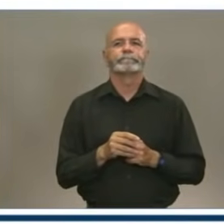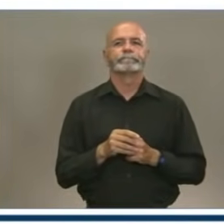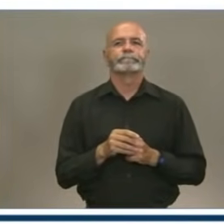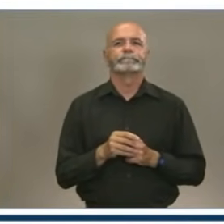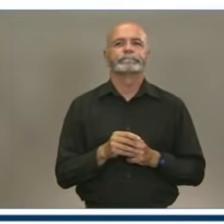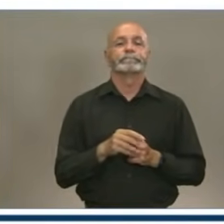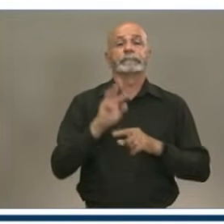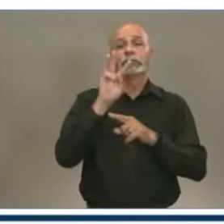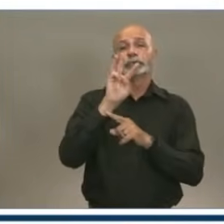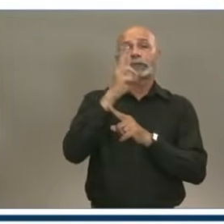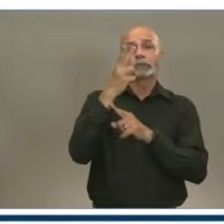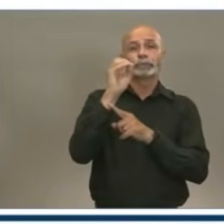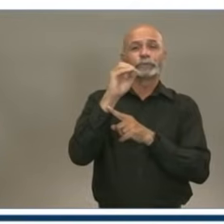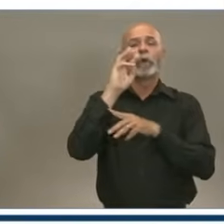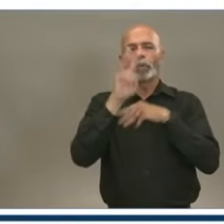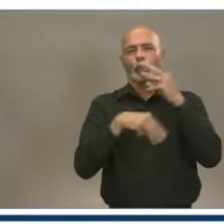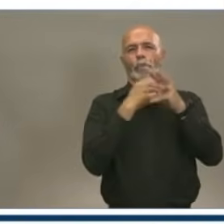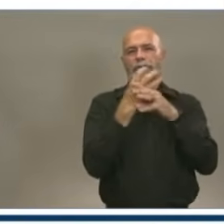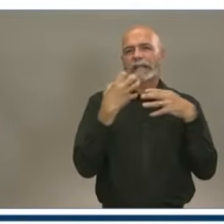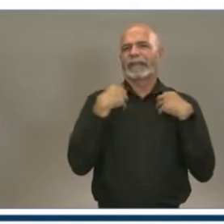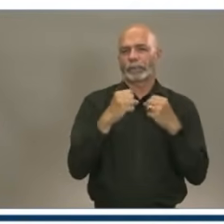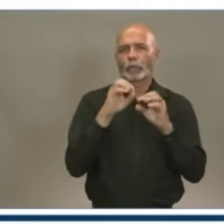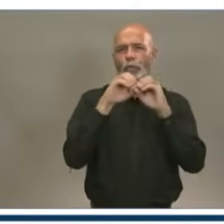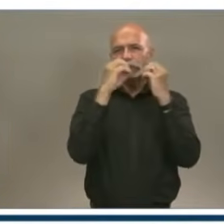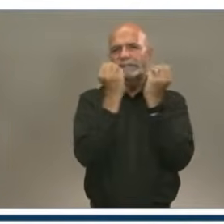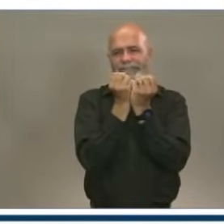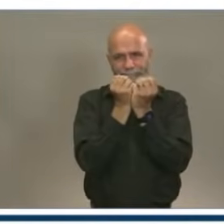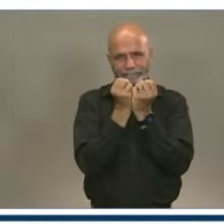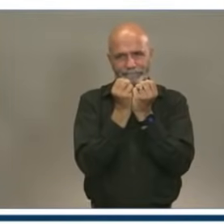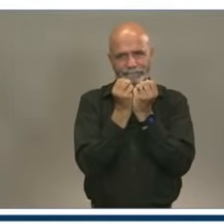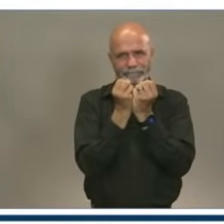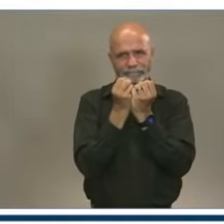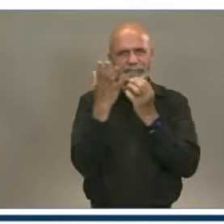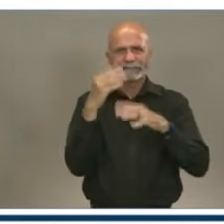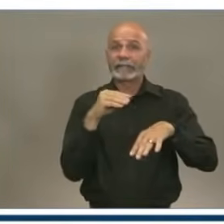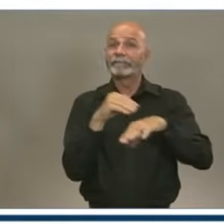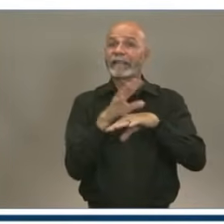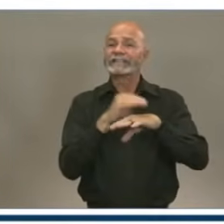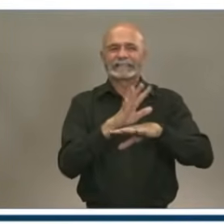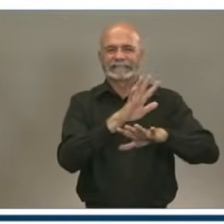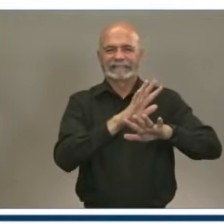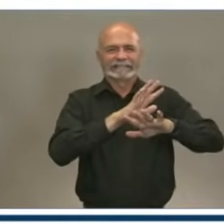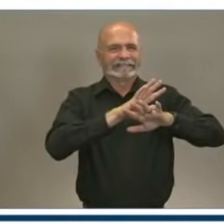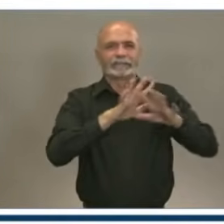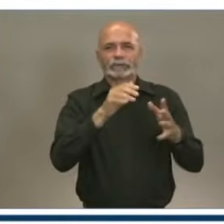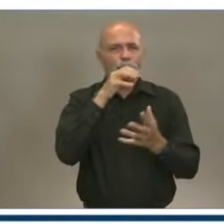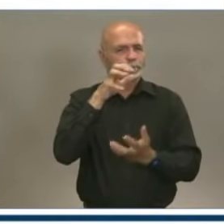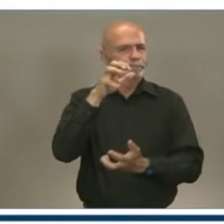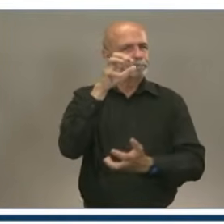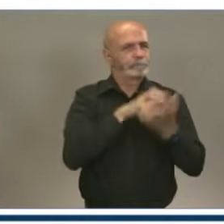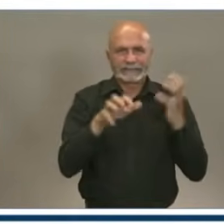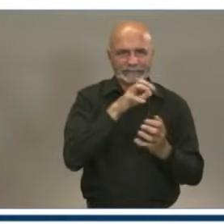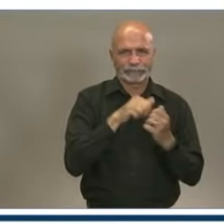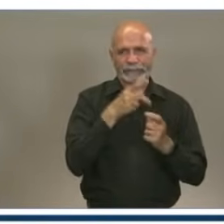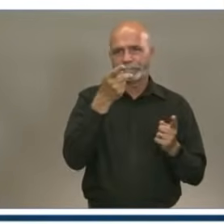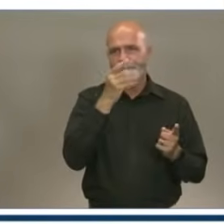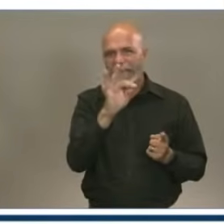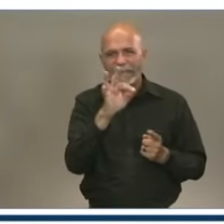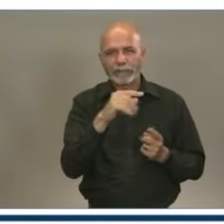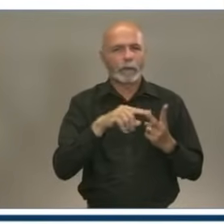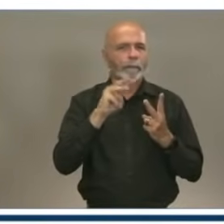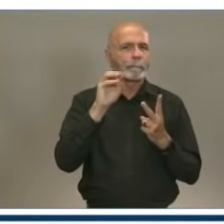Organization. They're advising against the mixing of vaccines, and I know we've been saying that they're interchangeable,